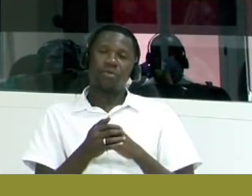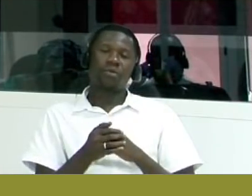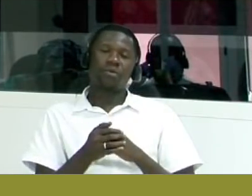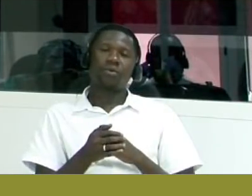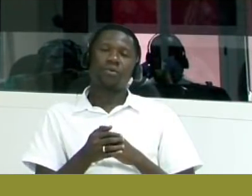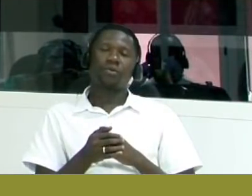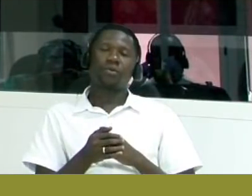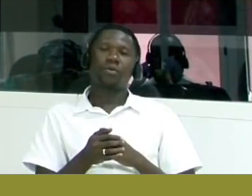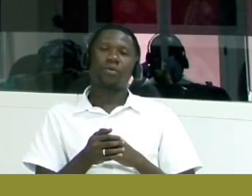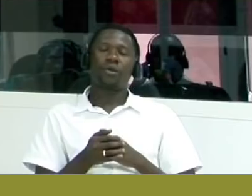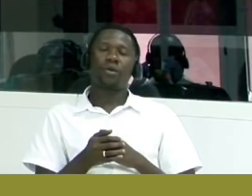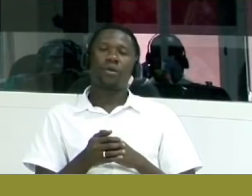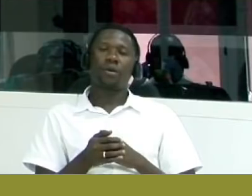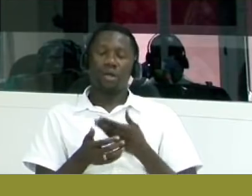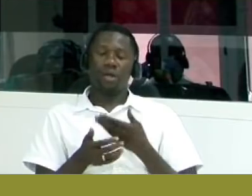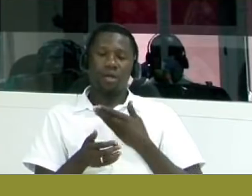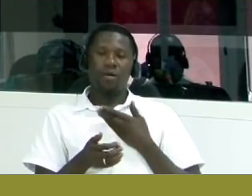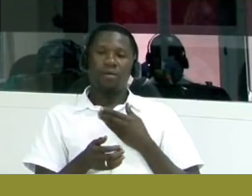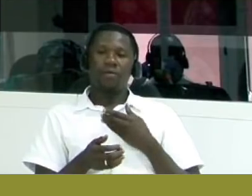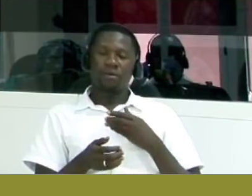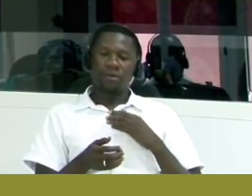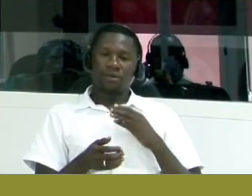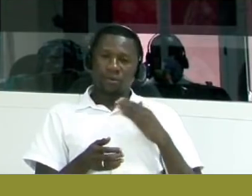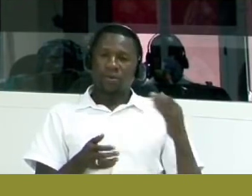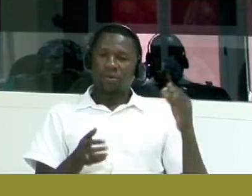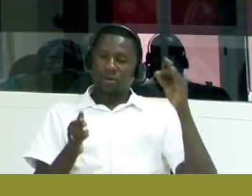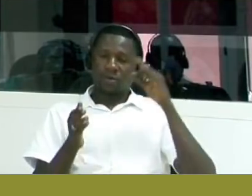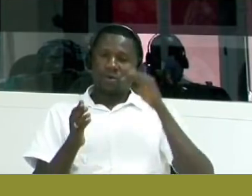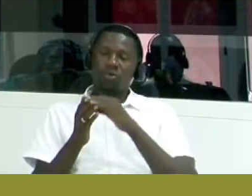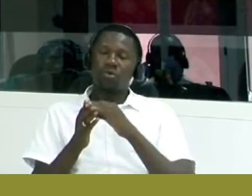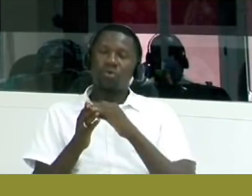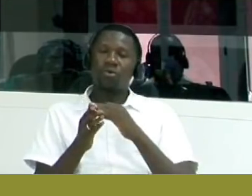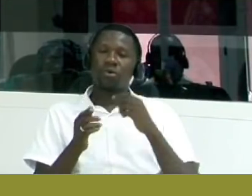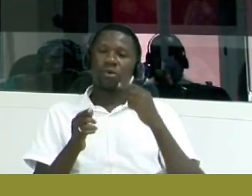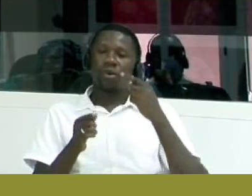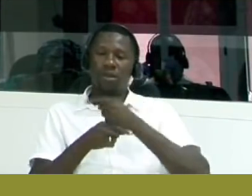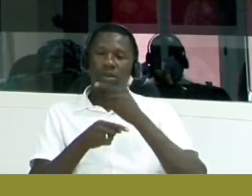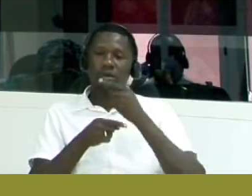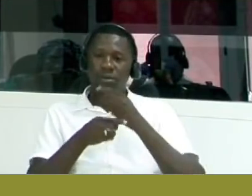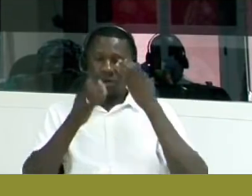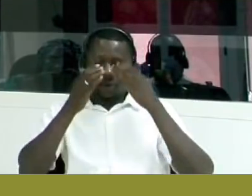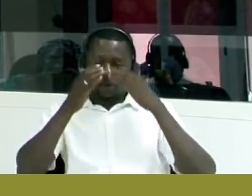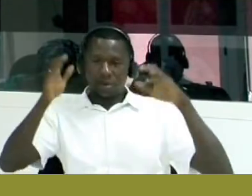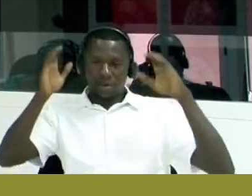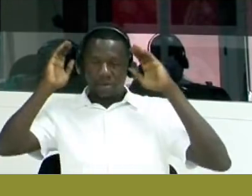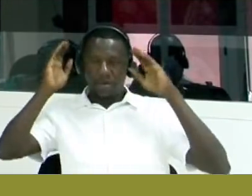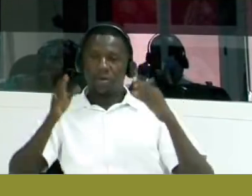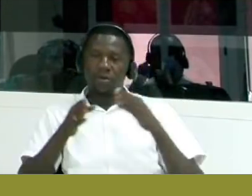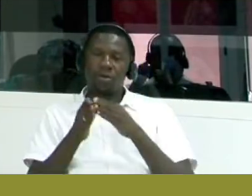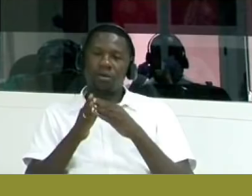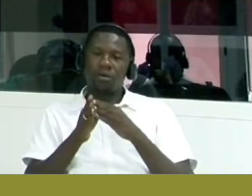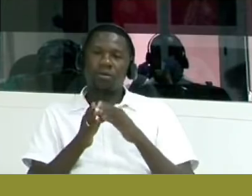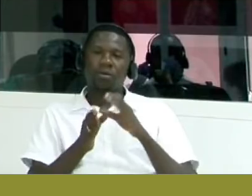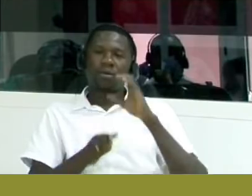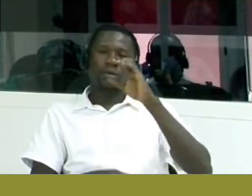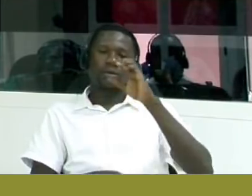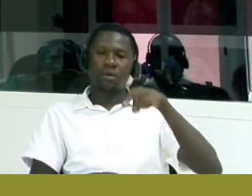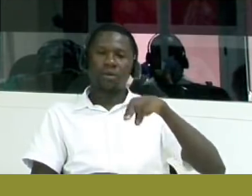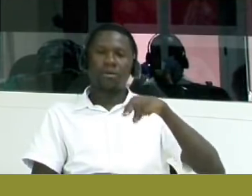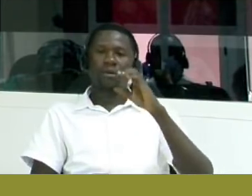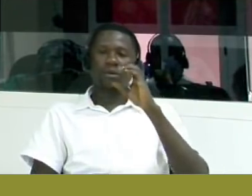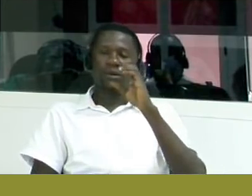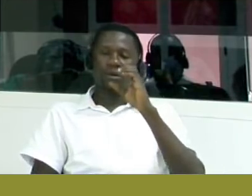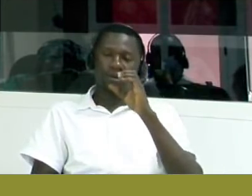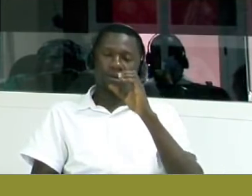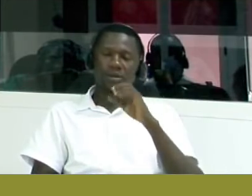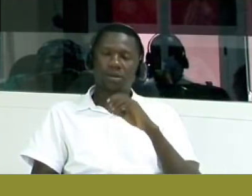cause to go to Gambia College together with the CMC, Tatin Baji, Landing Baji, normally